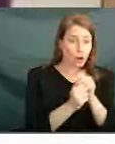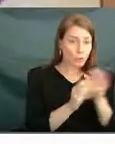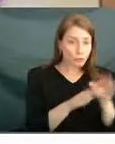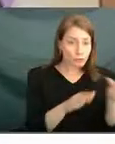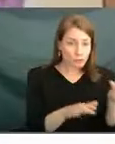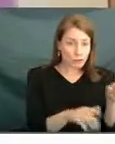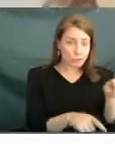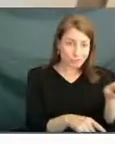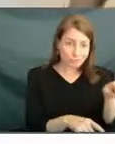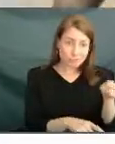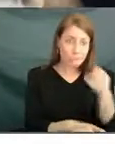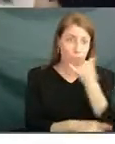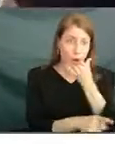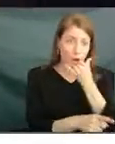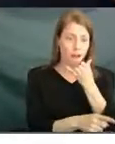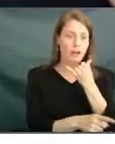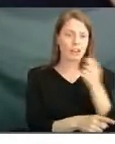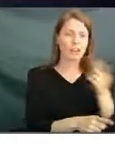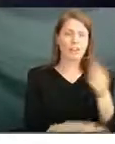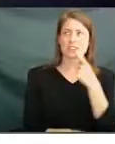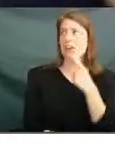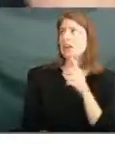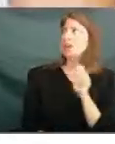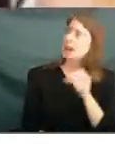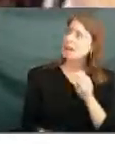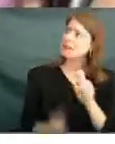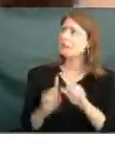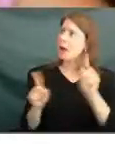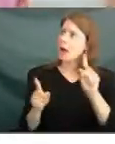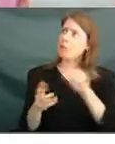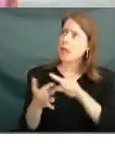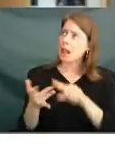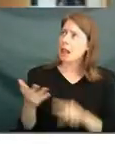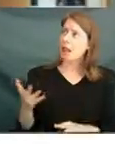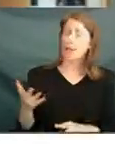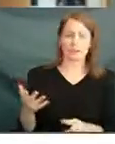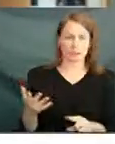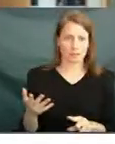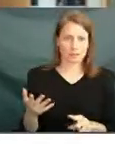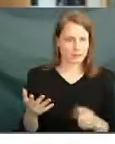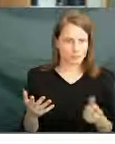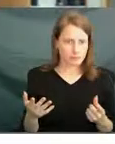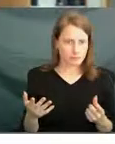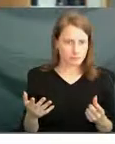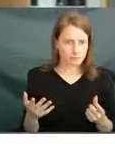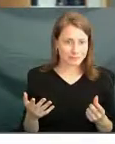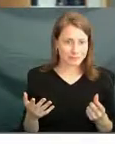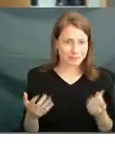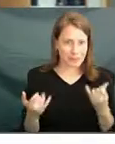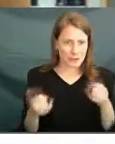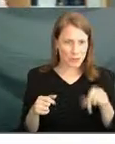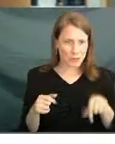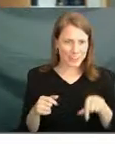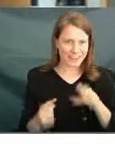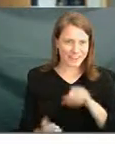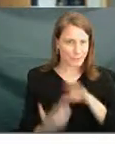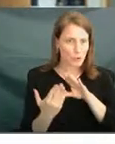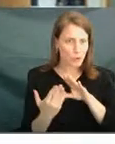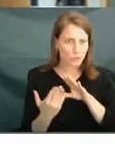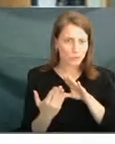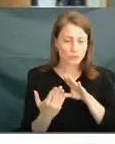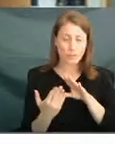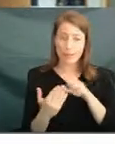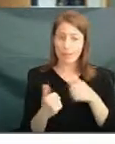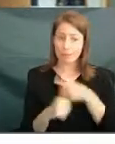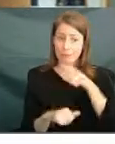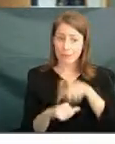say, yes, but that and that happened. The program said they're not allowed to talk in the first phase of the procedure. They're not allowed to